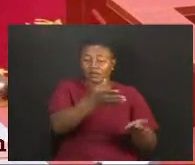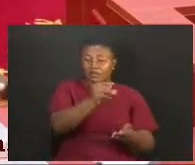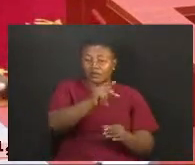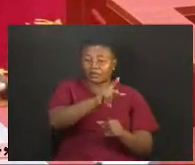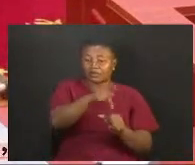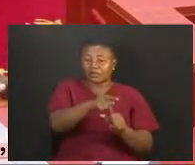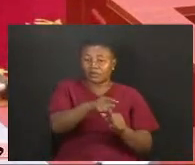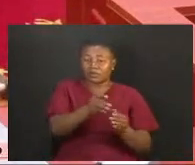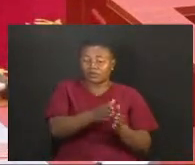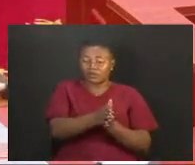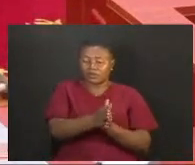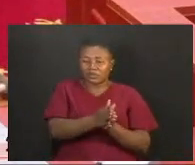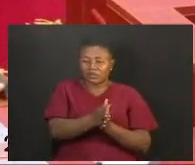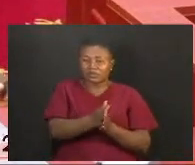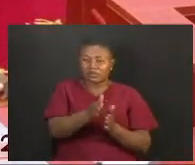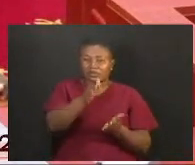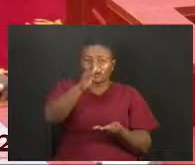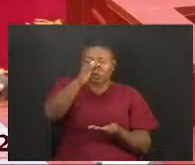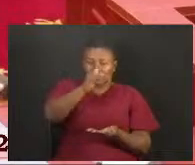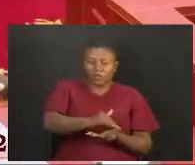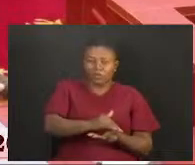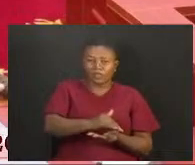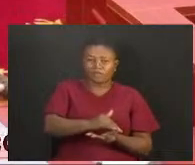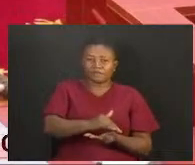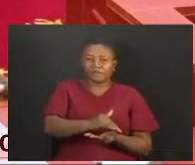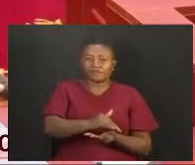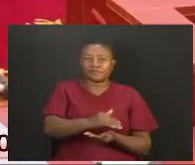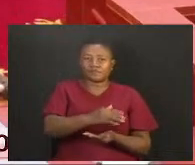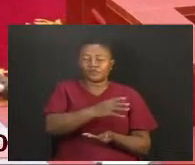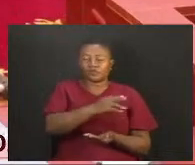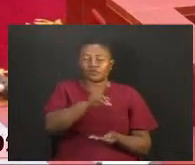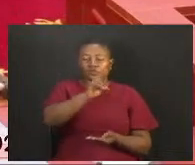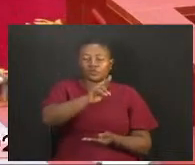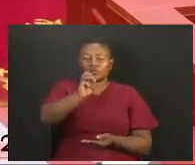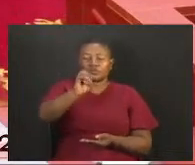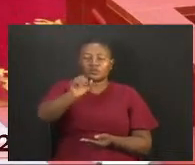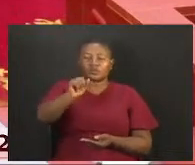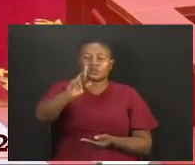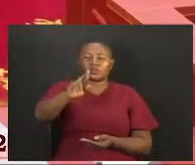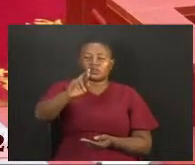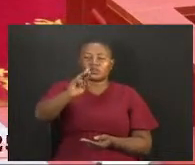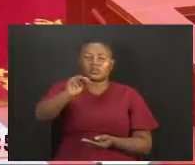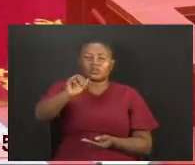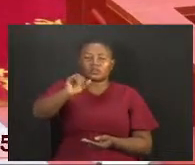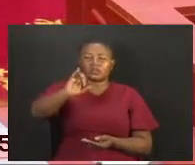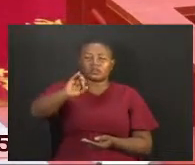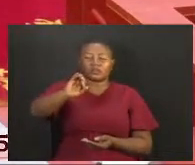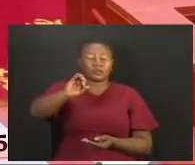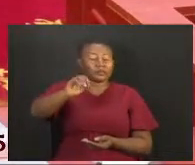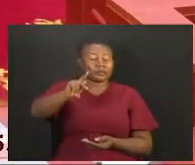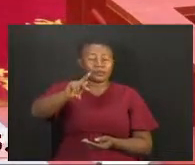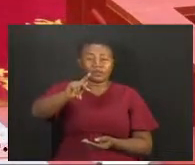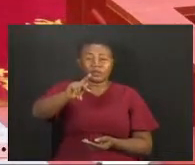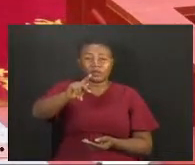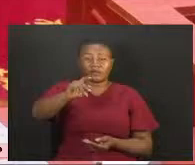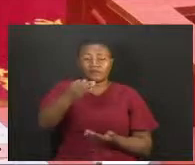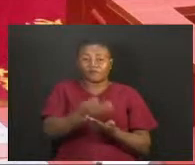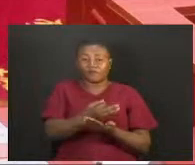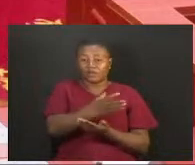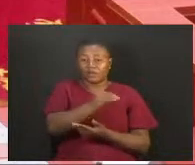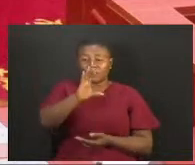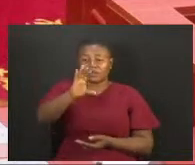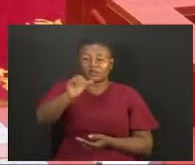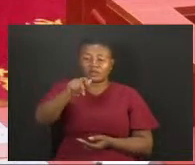fully restore transfers to GMPC under the Earmark Fund and Capping Alignment Act. Right Honorable